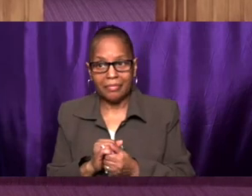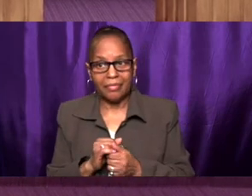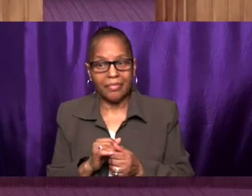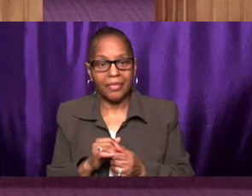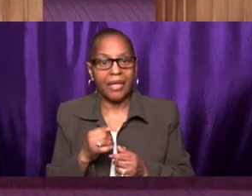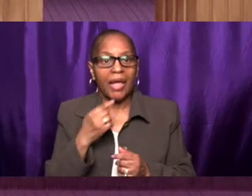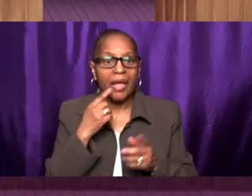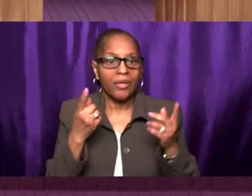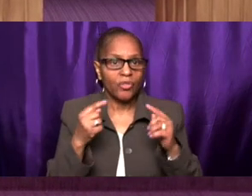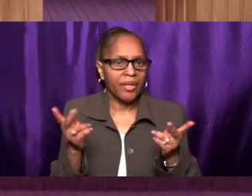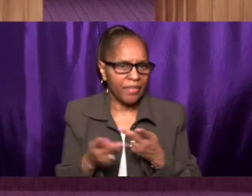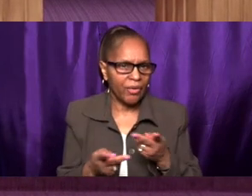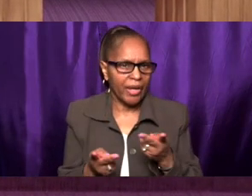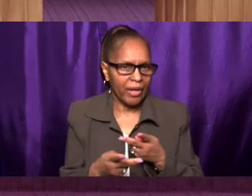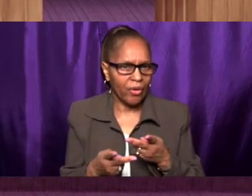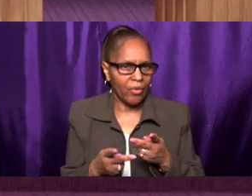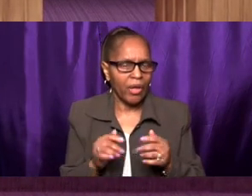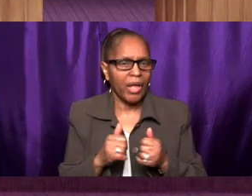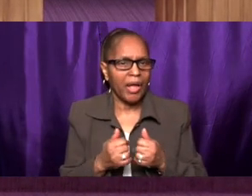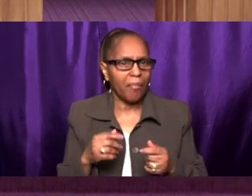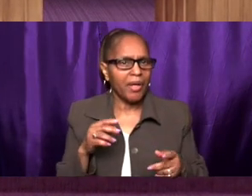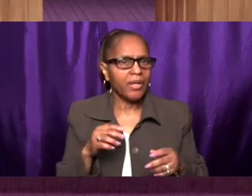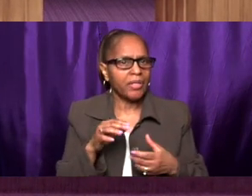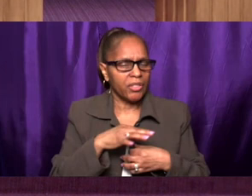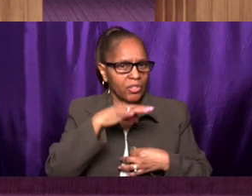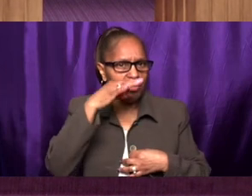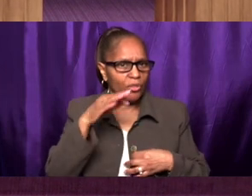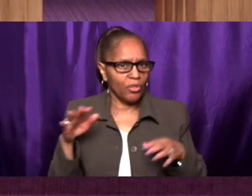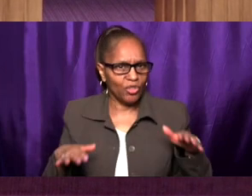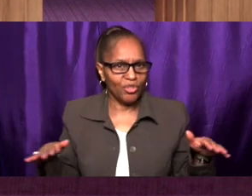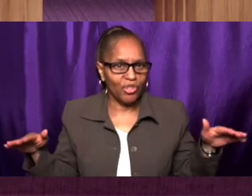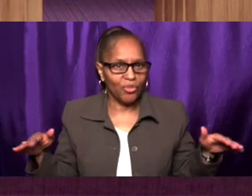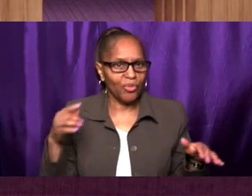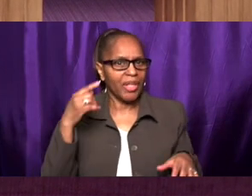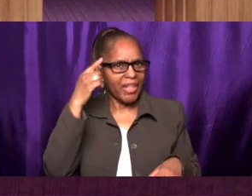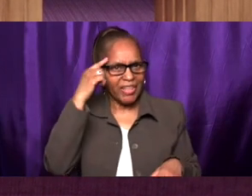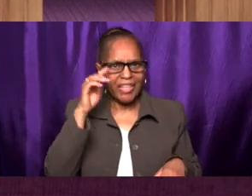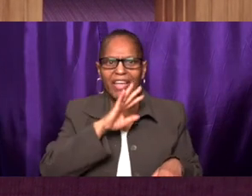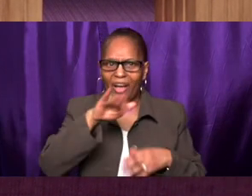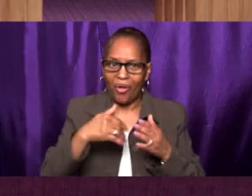So I be trying to figure out how my spiritual children think they all at the bag of chips.